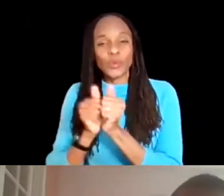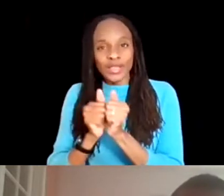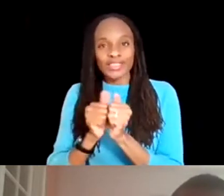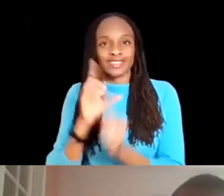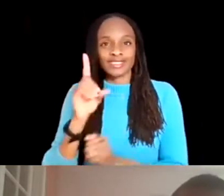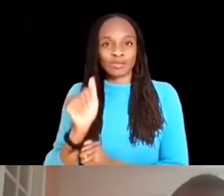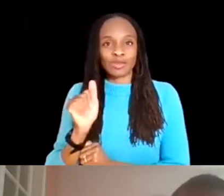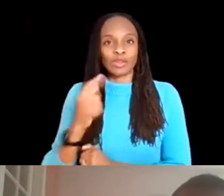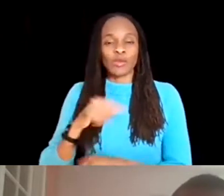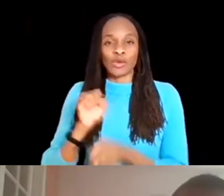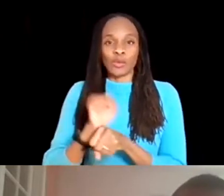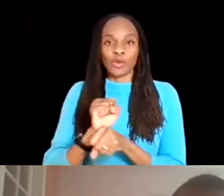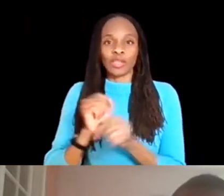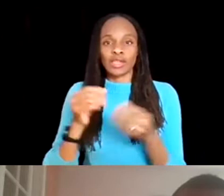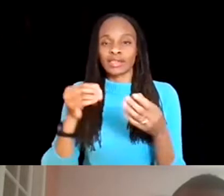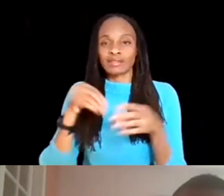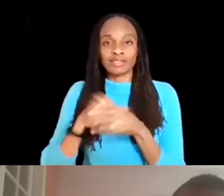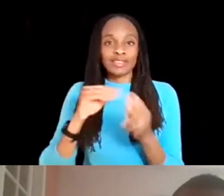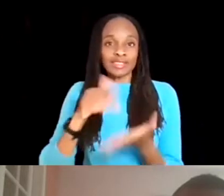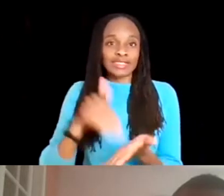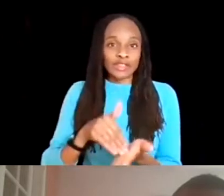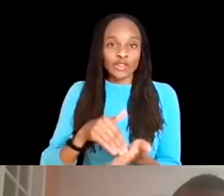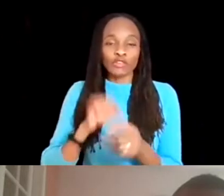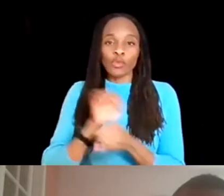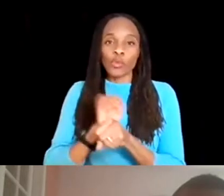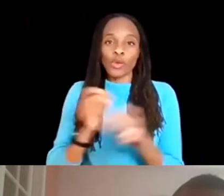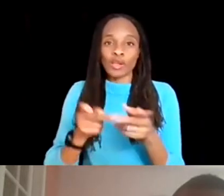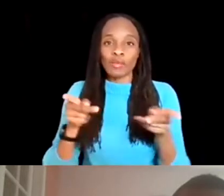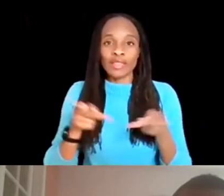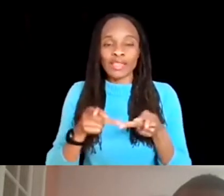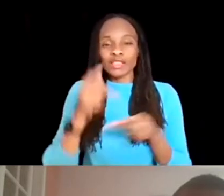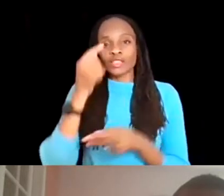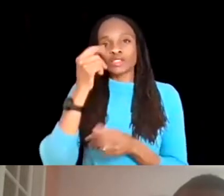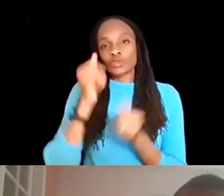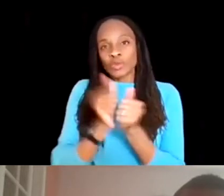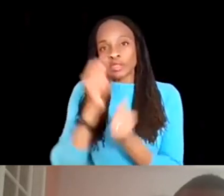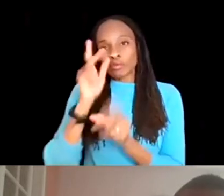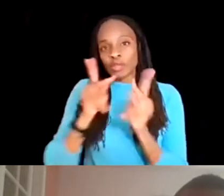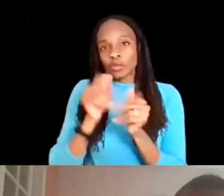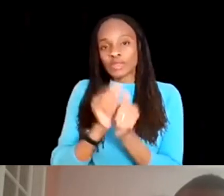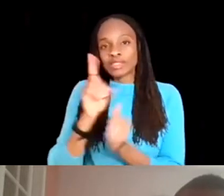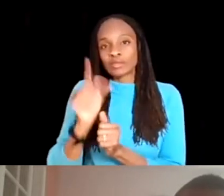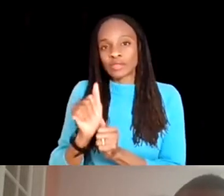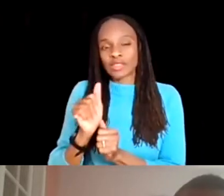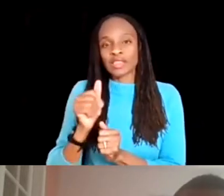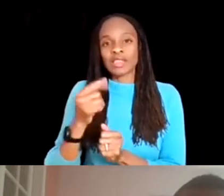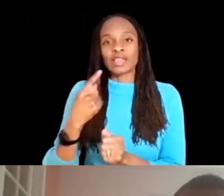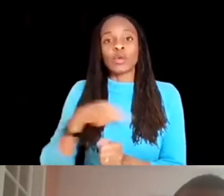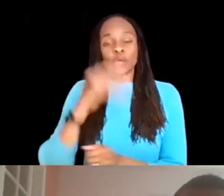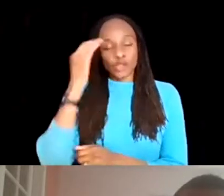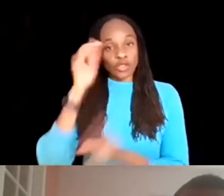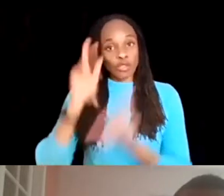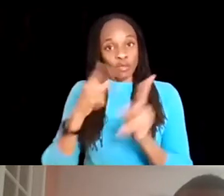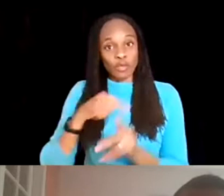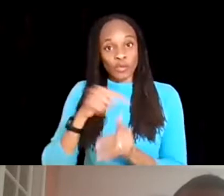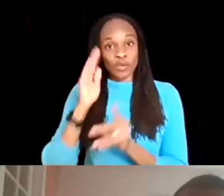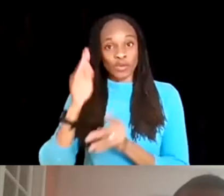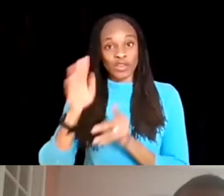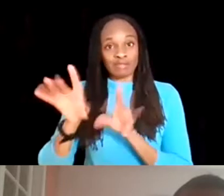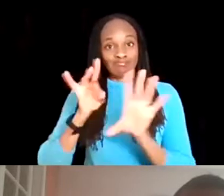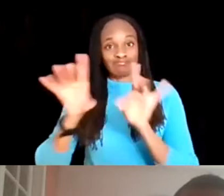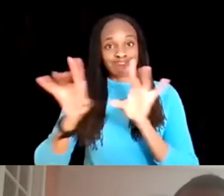working with a center, a workplace for people with disabilities. And we knew the people we would cast. They were non-actors for the most part.